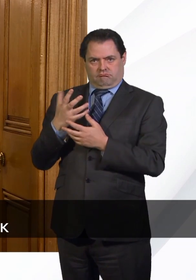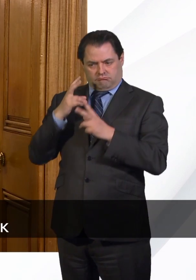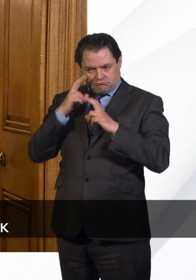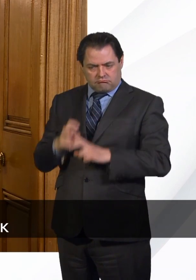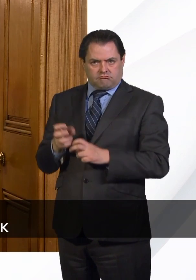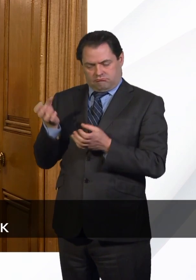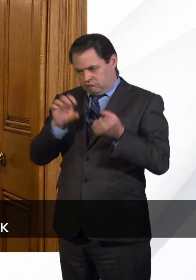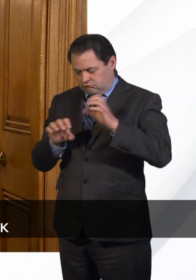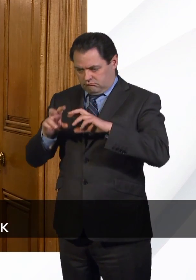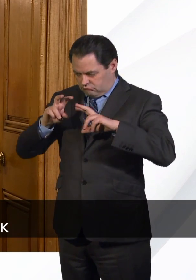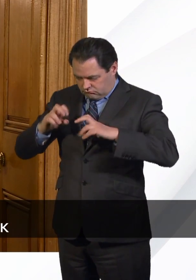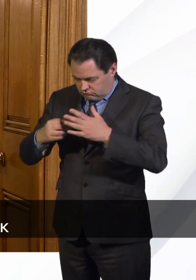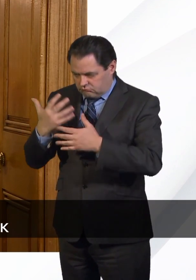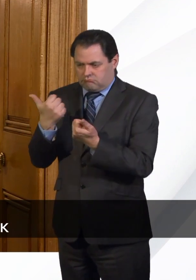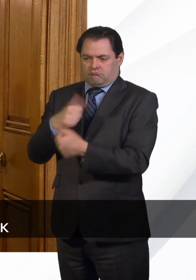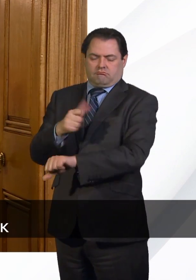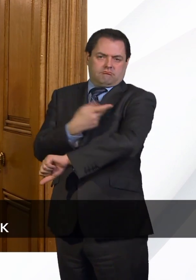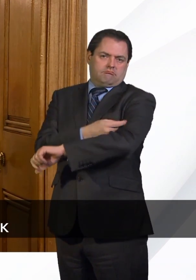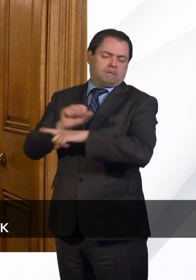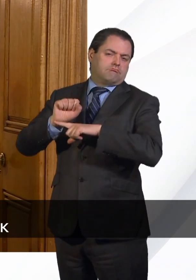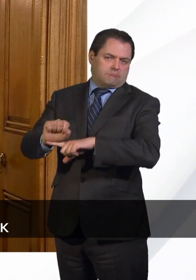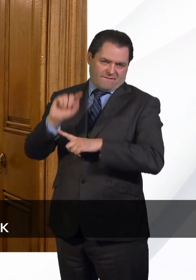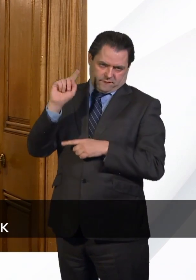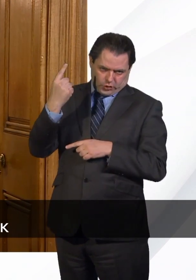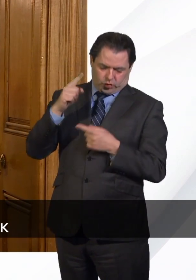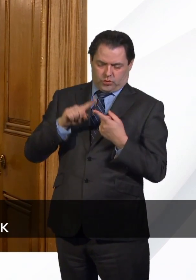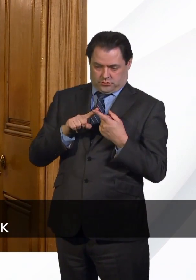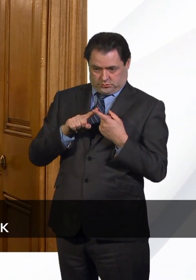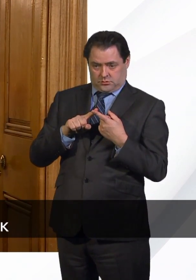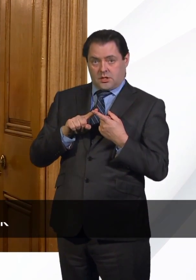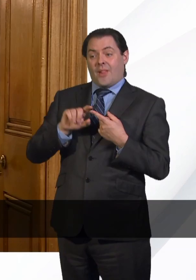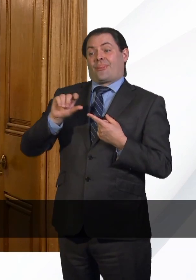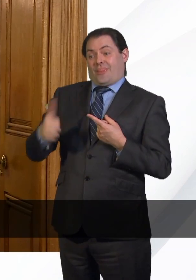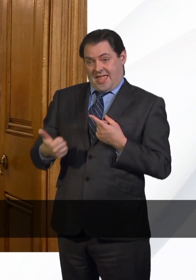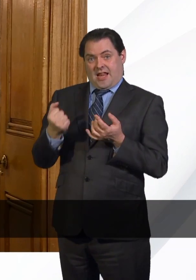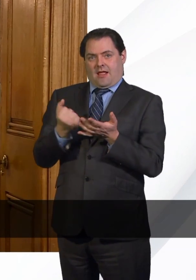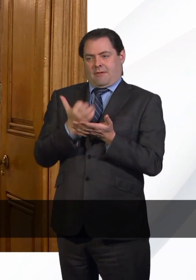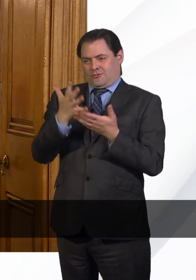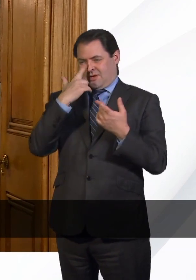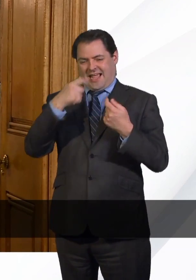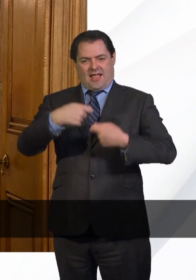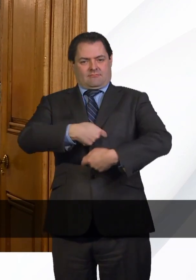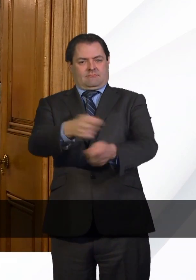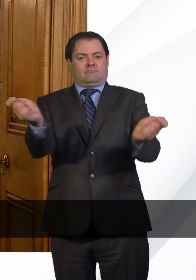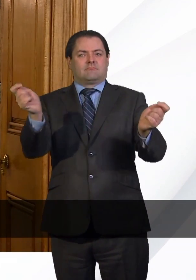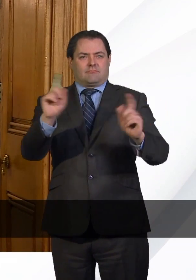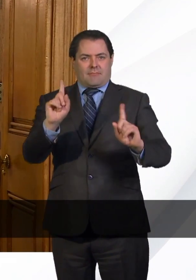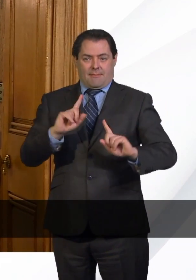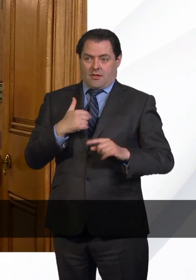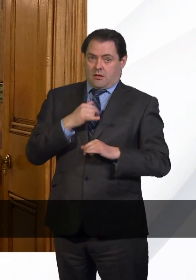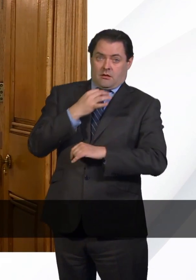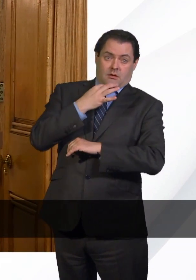today, and then that we also do the work to ensure that people can get access to the vaccine, starting with those who are most